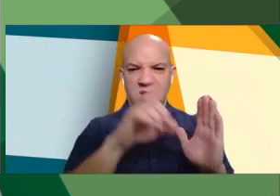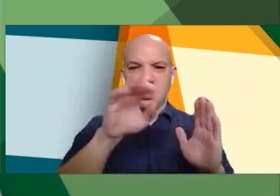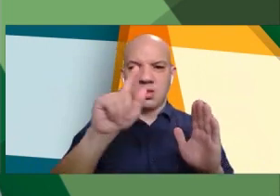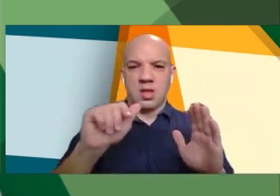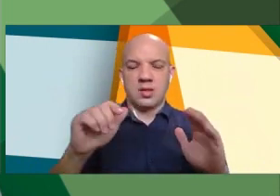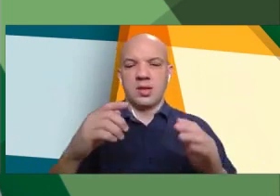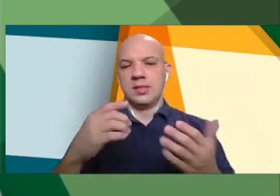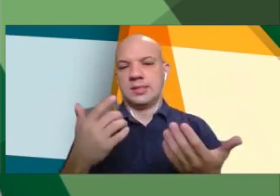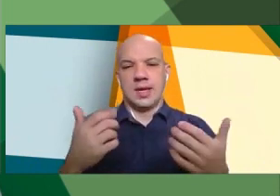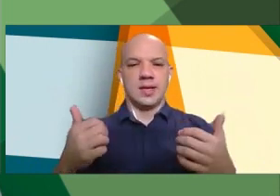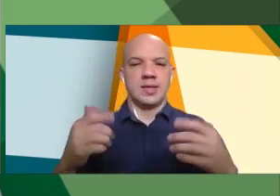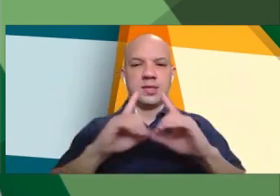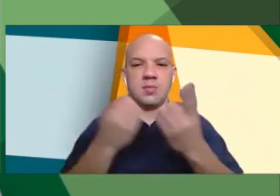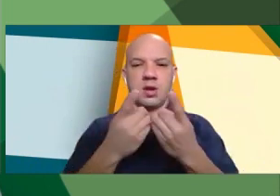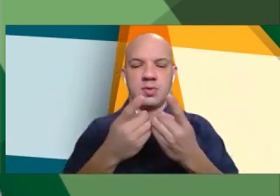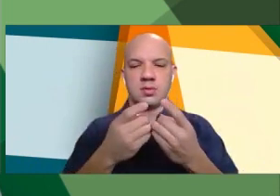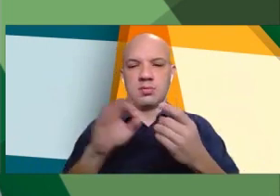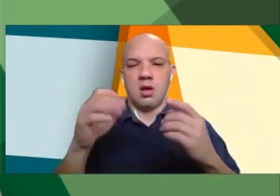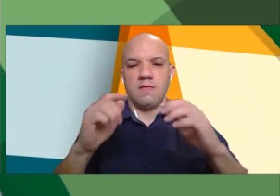and will include the 4